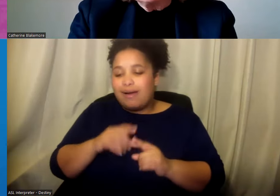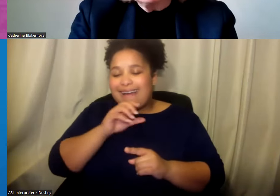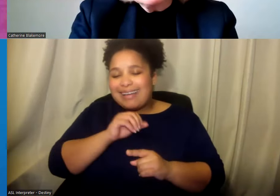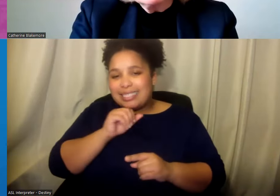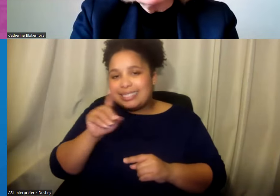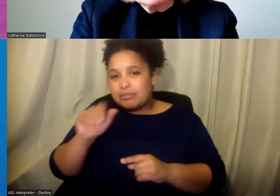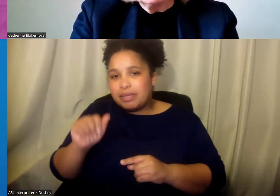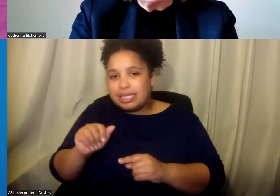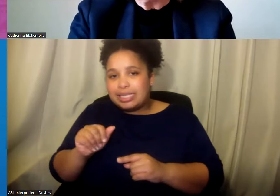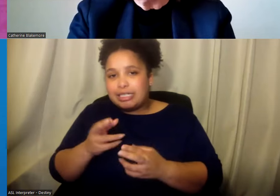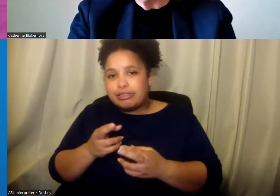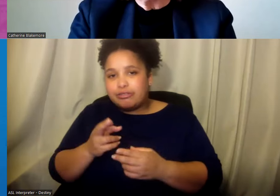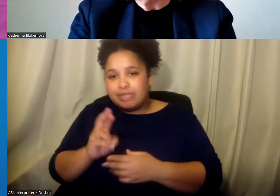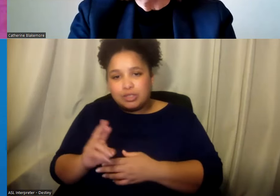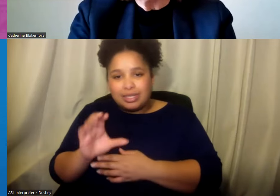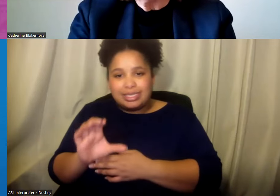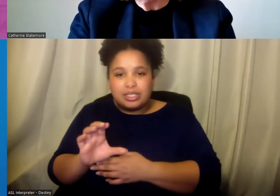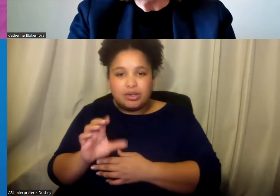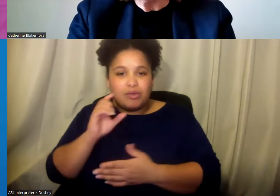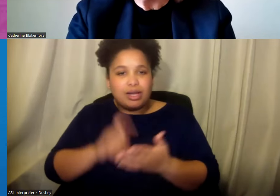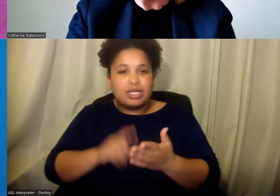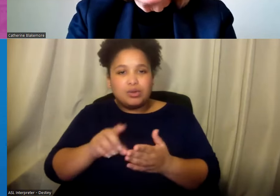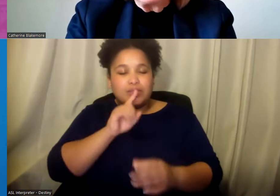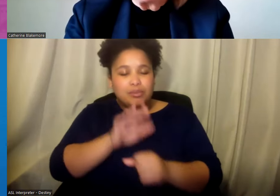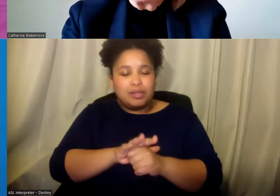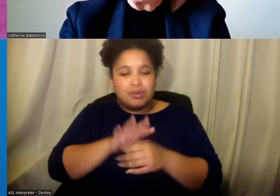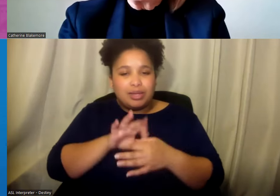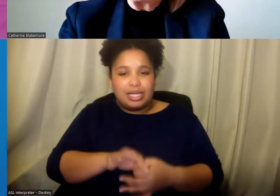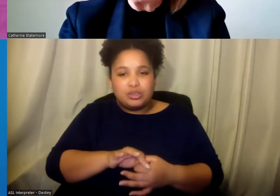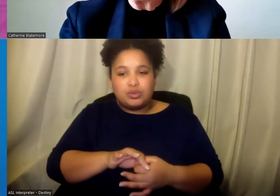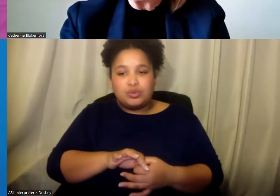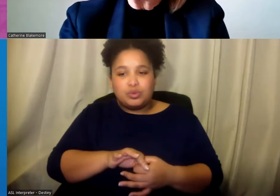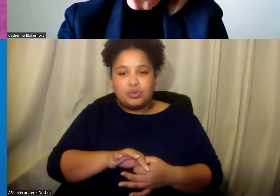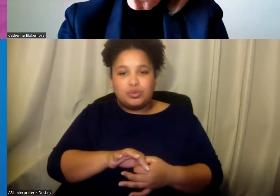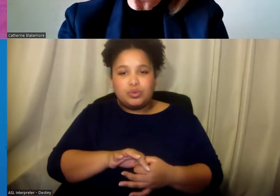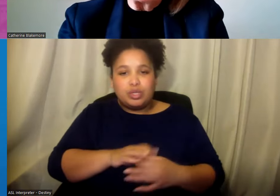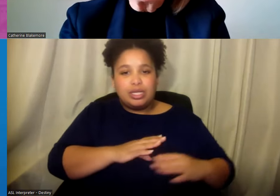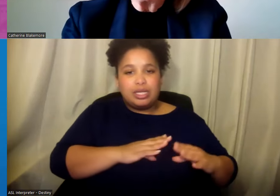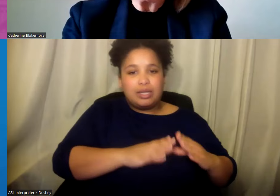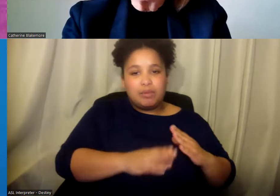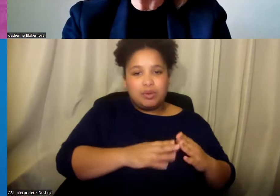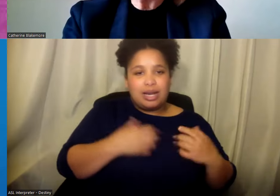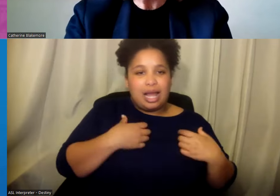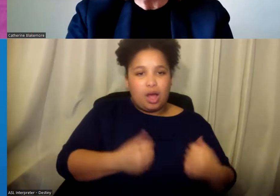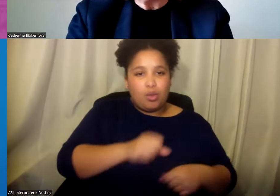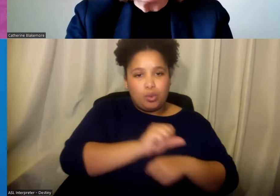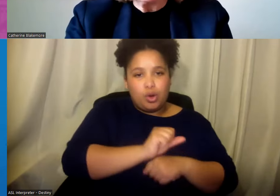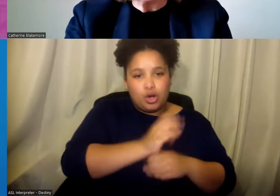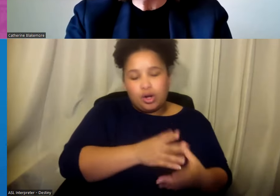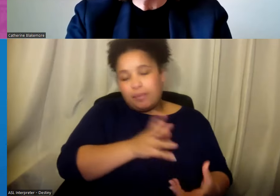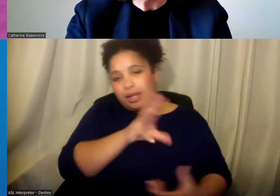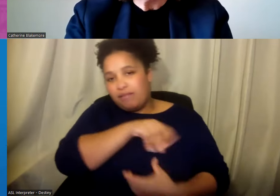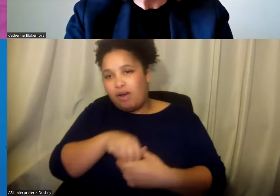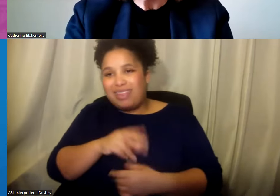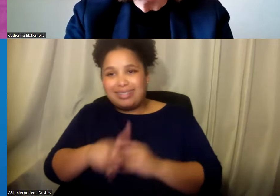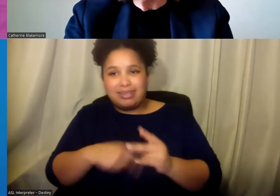Disability Resource Centers and recognize your commitment to bringing in a community health worker. And I think those kinds of